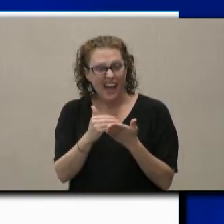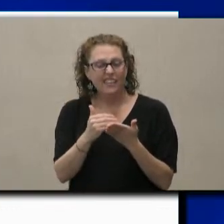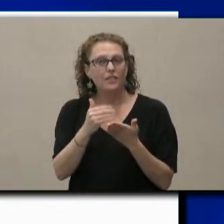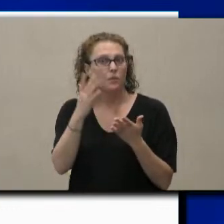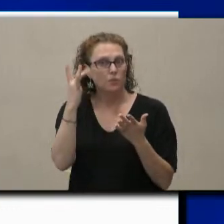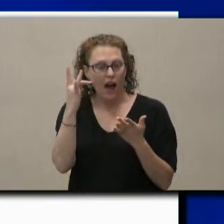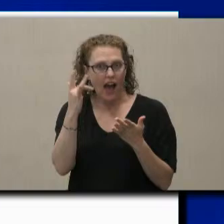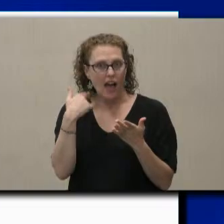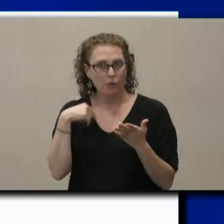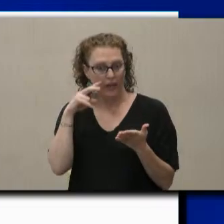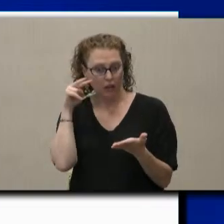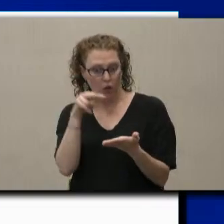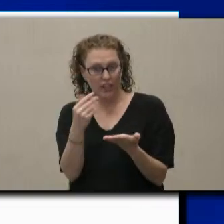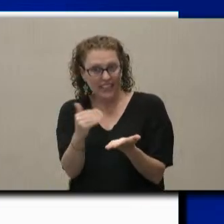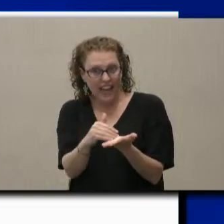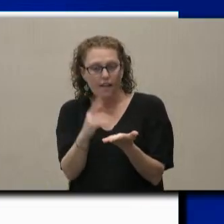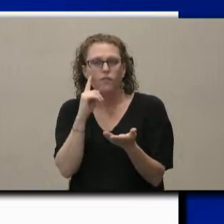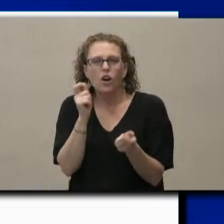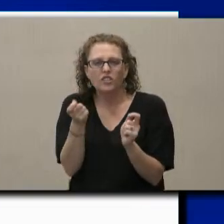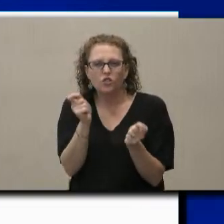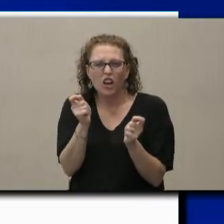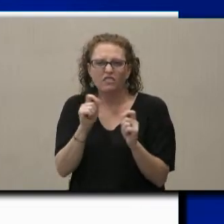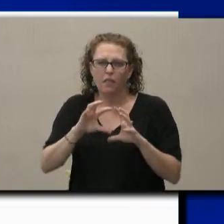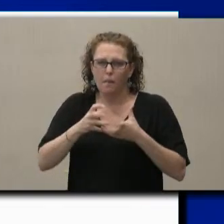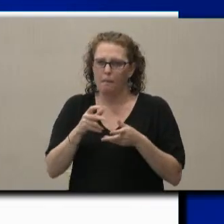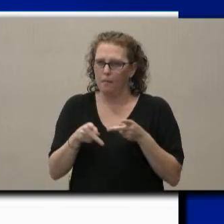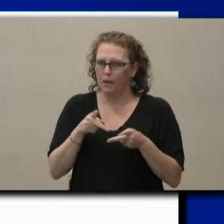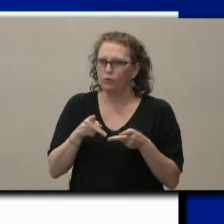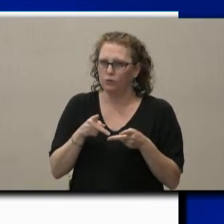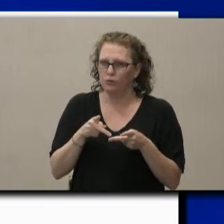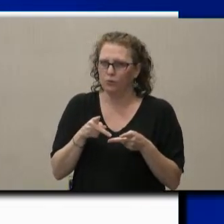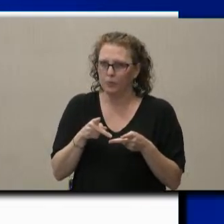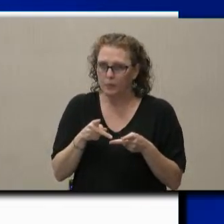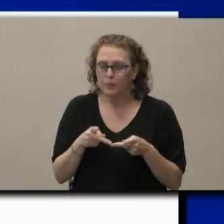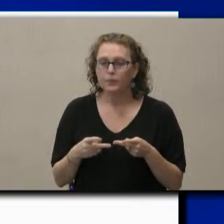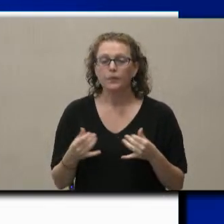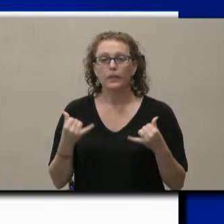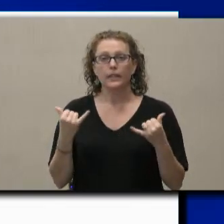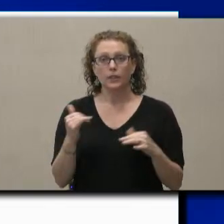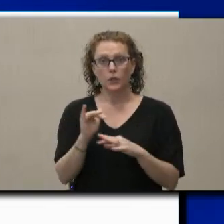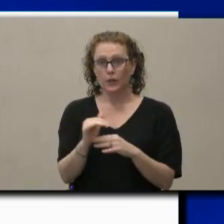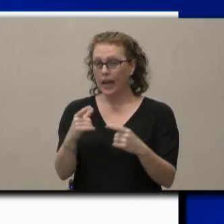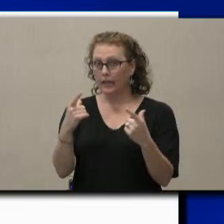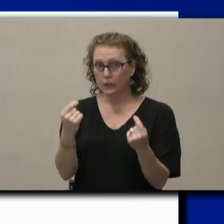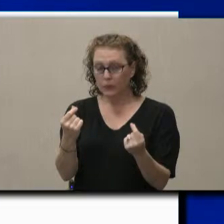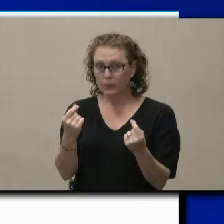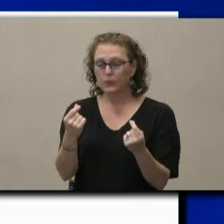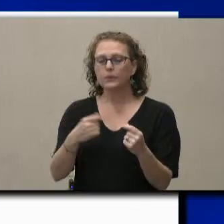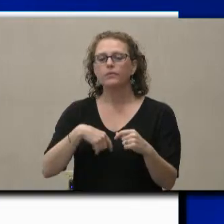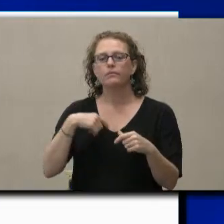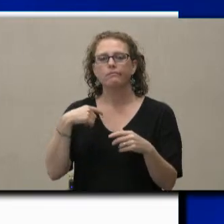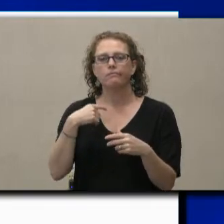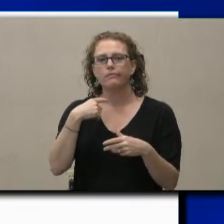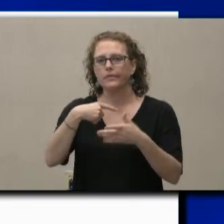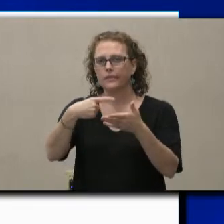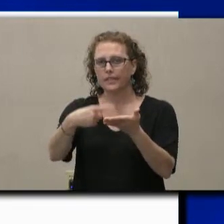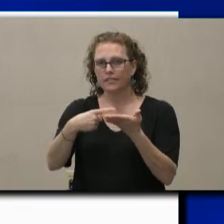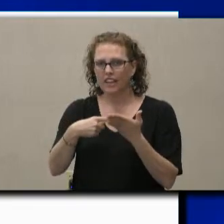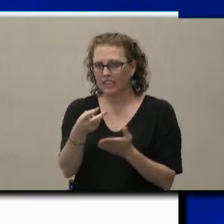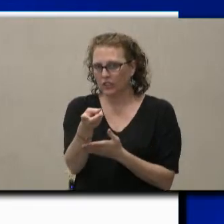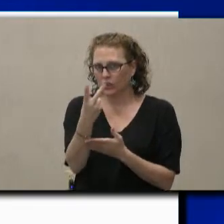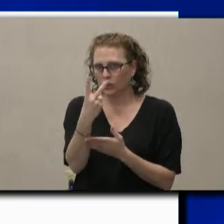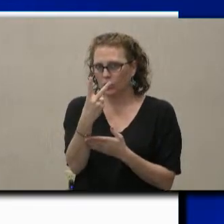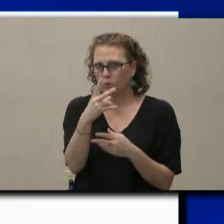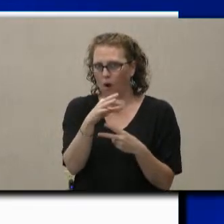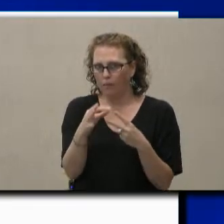will move on to the draft map options. At the last public hearing, we presented 2 map options for Council. That was